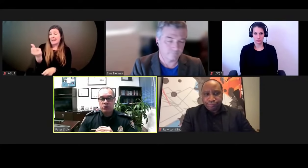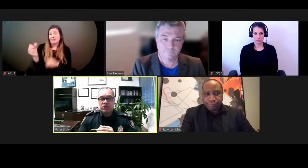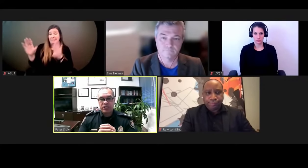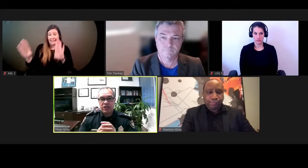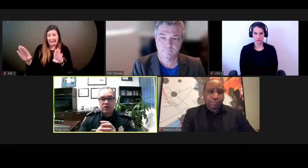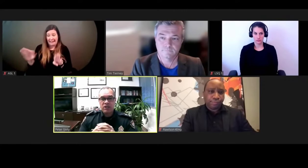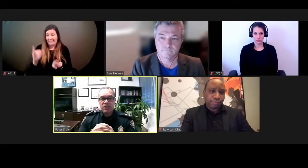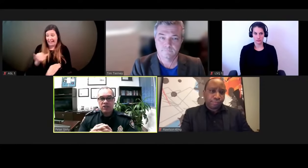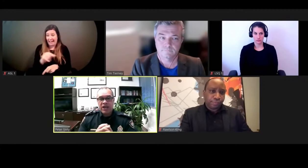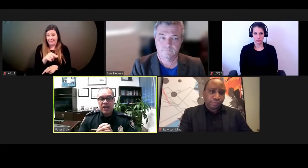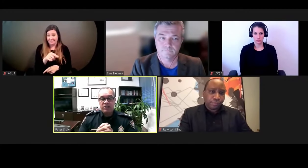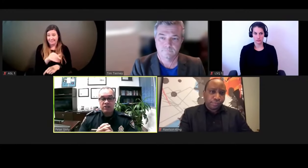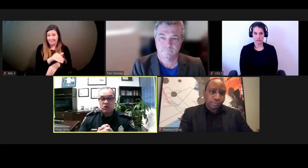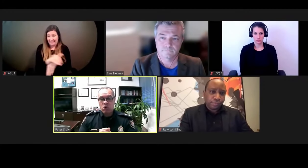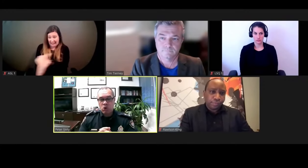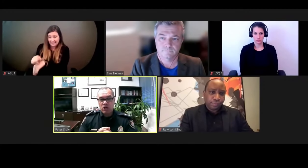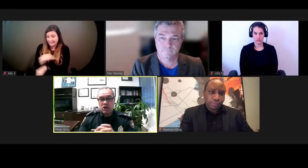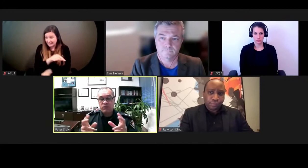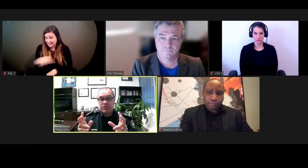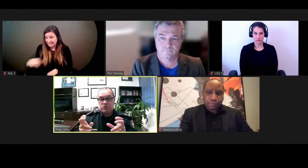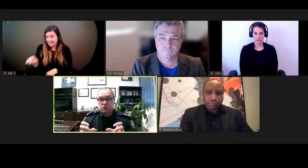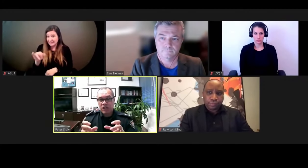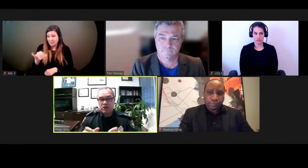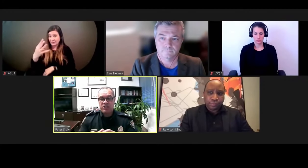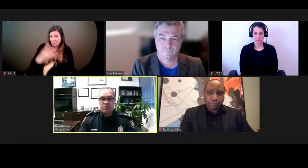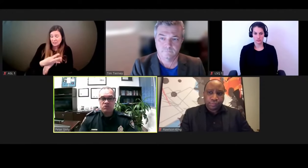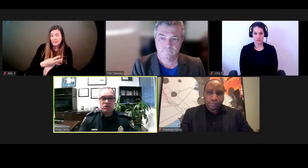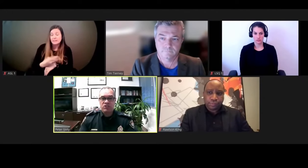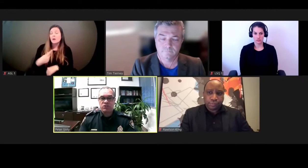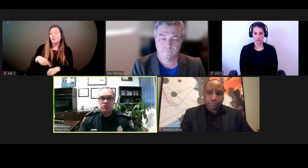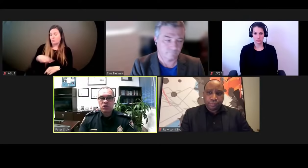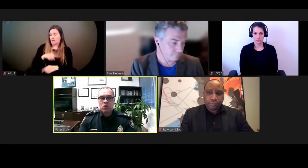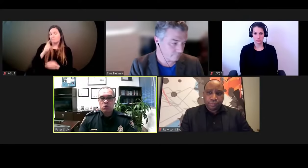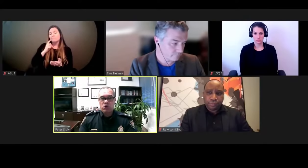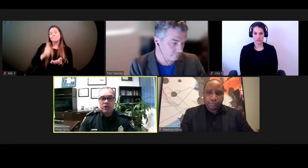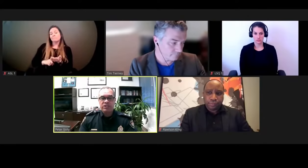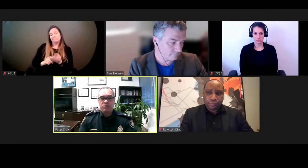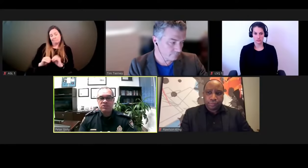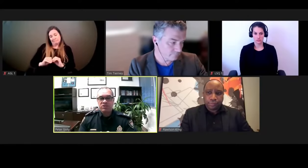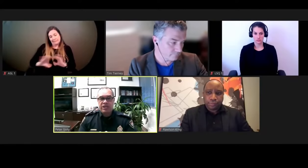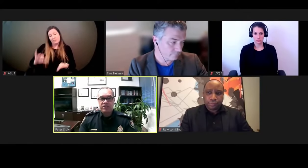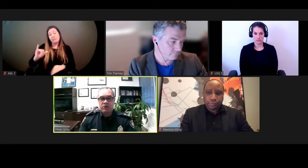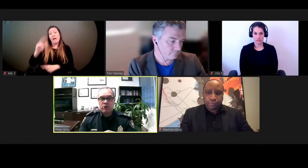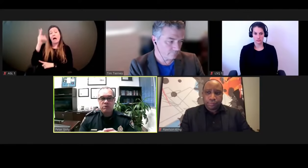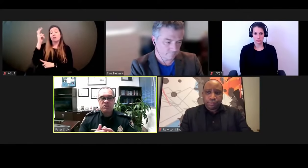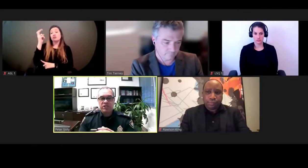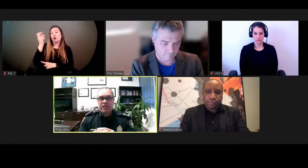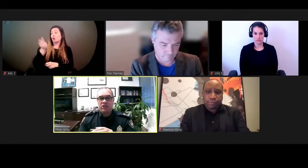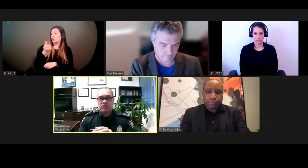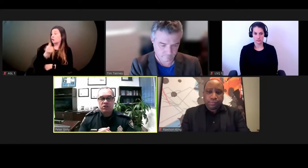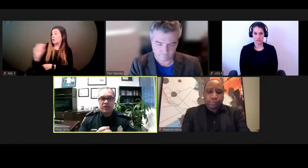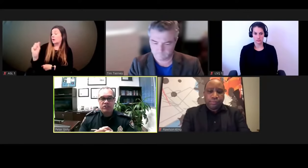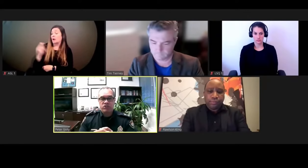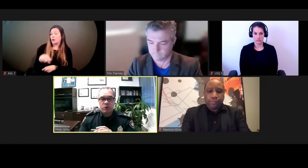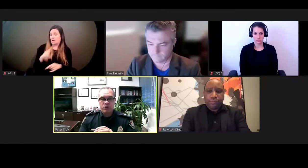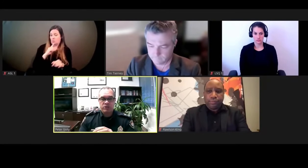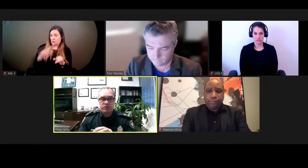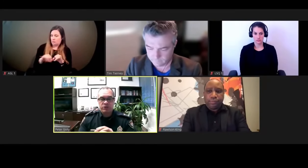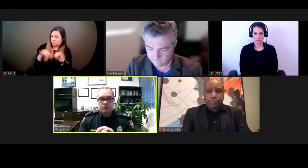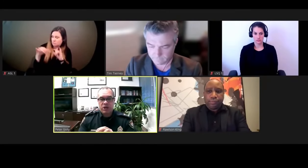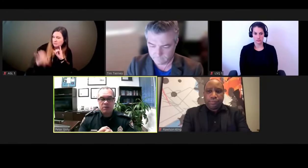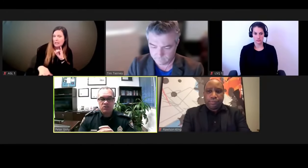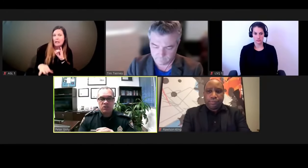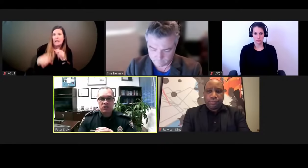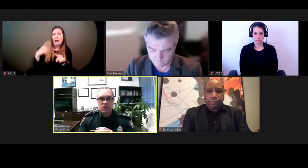negotiations were clear that the core of the trucker demonstrations were going to be staying. They were going to be staying until they had spoken to